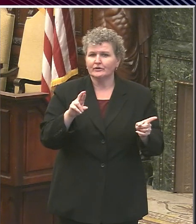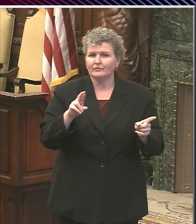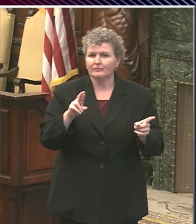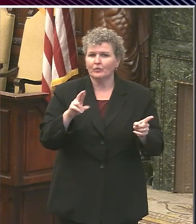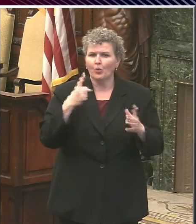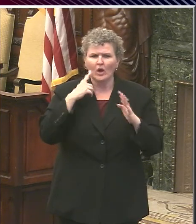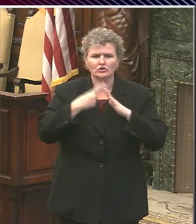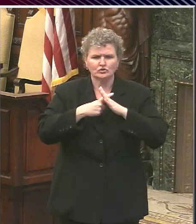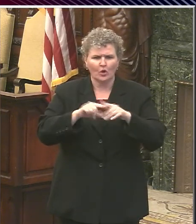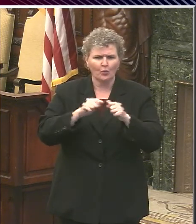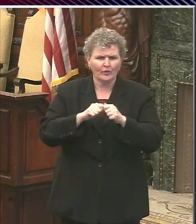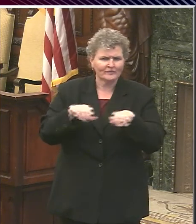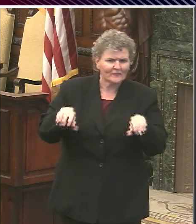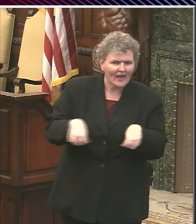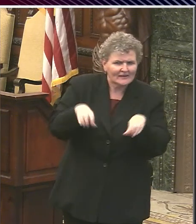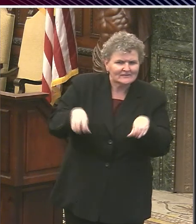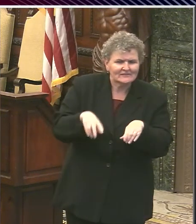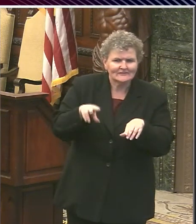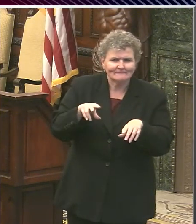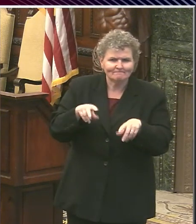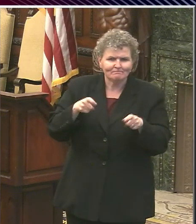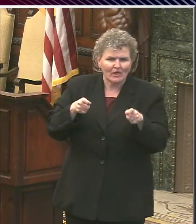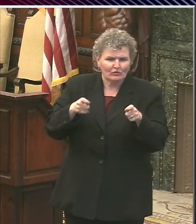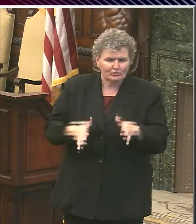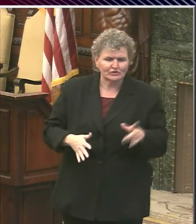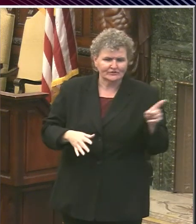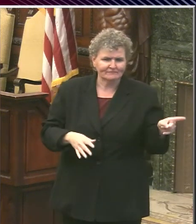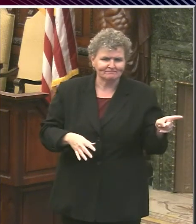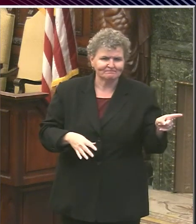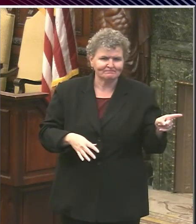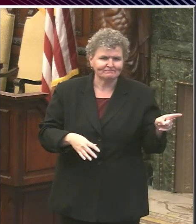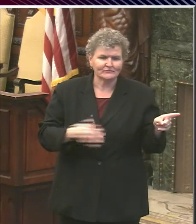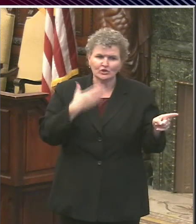much. And he's doing a good job, by the way.